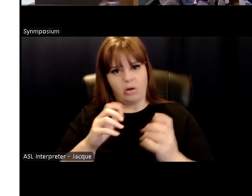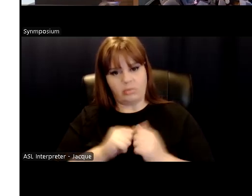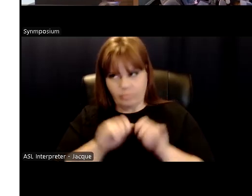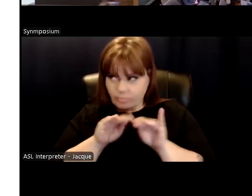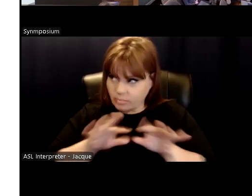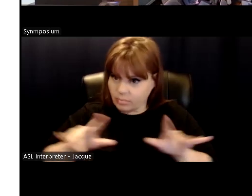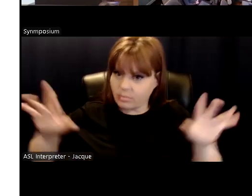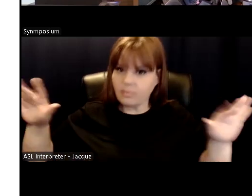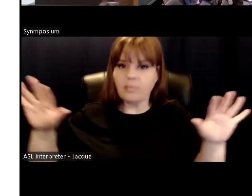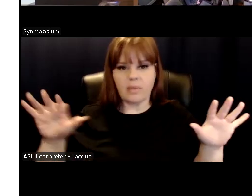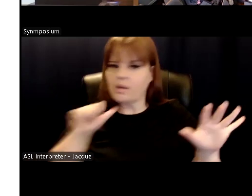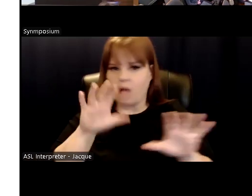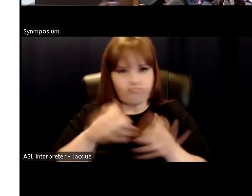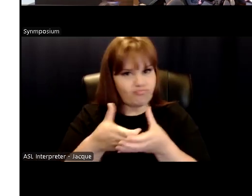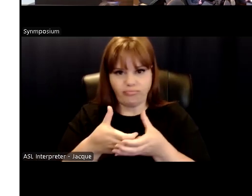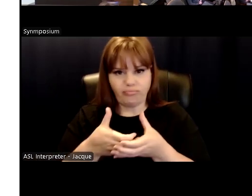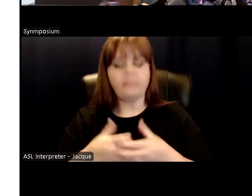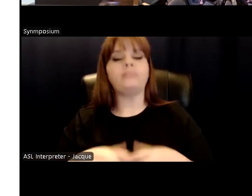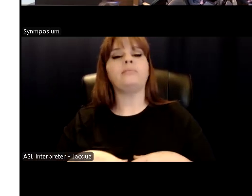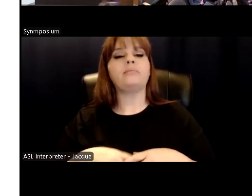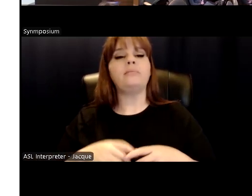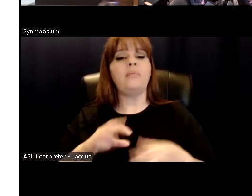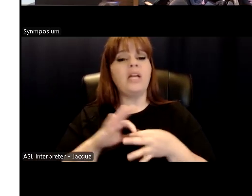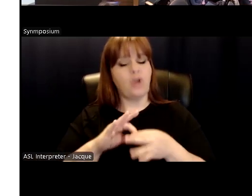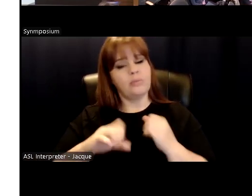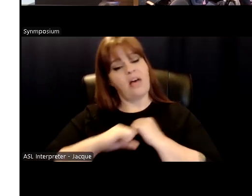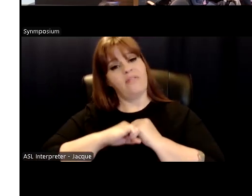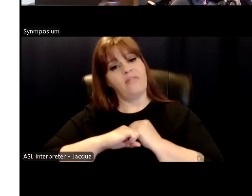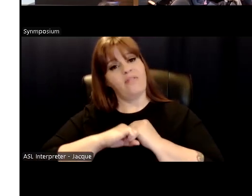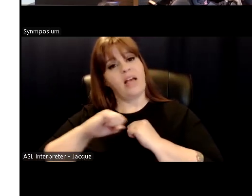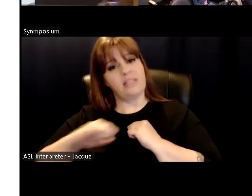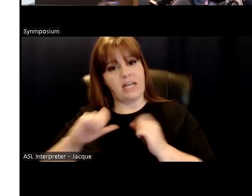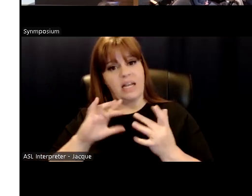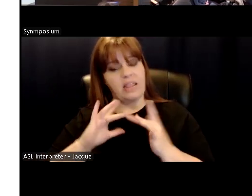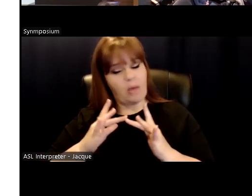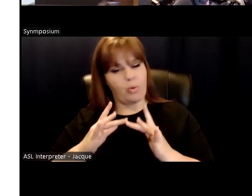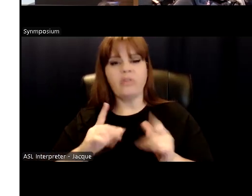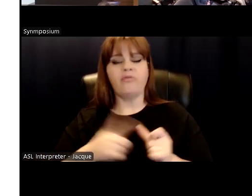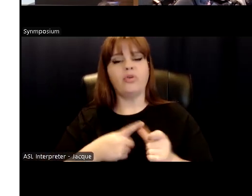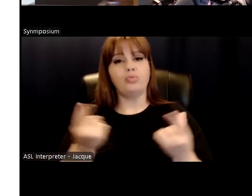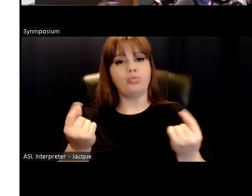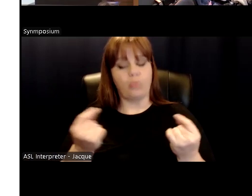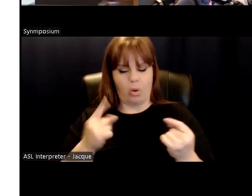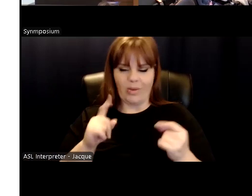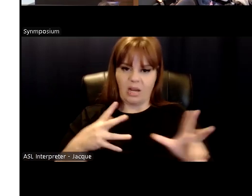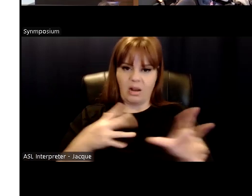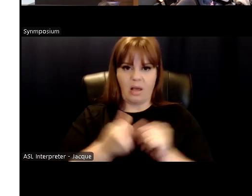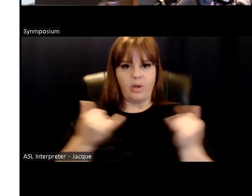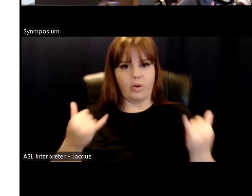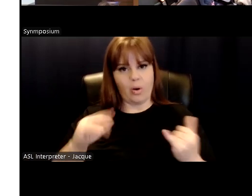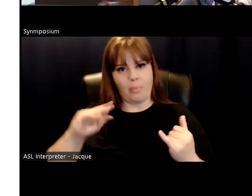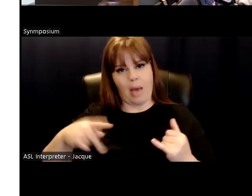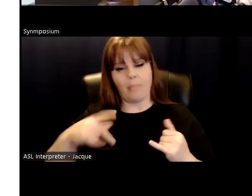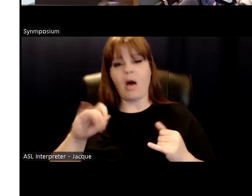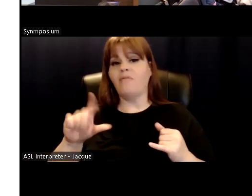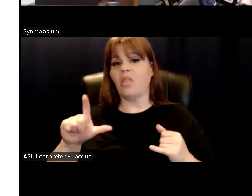So in terms of extending our networks, first thing we need to do, we need to have an up-to-date map of long COVID clinics,